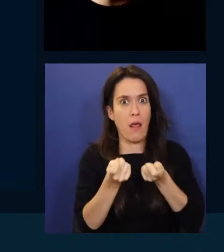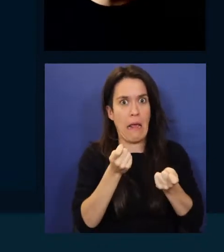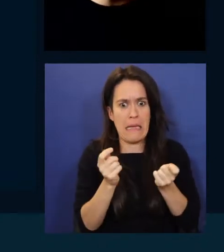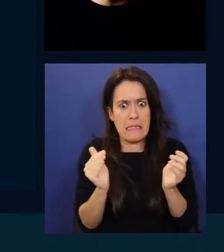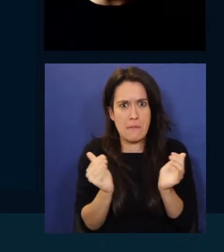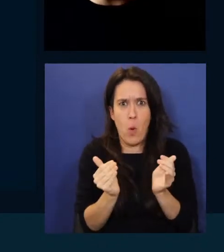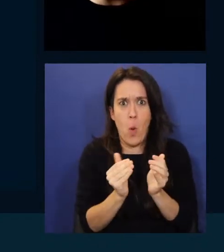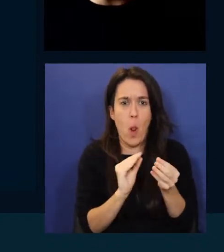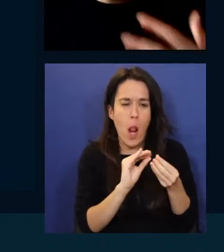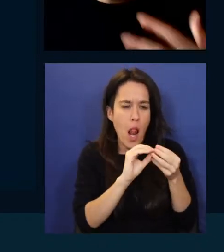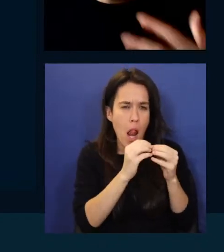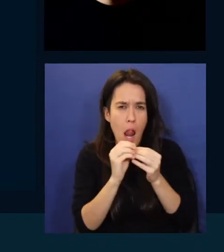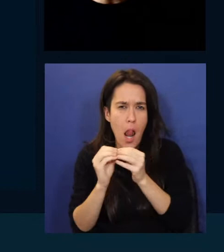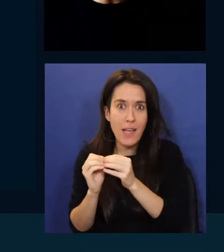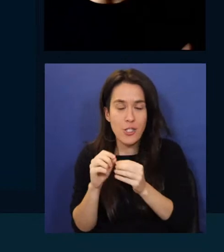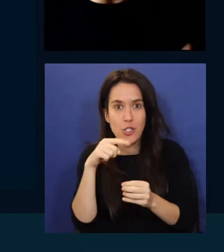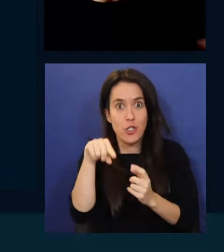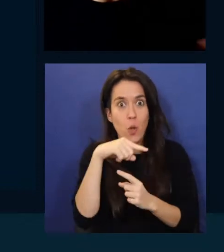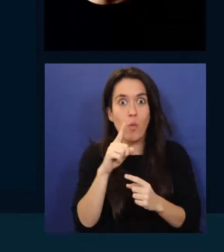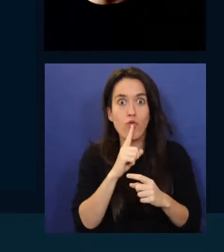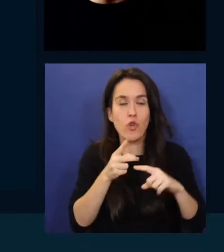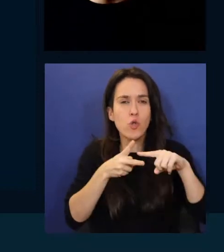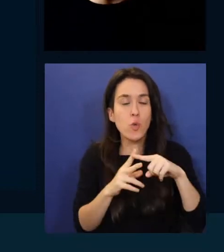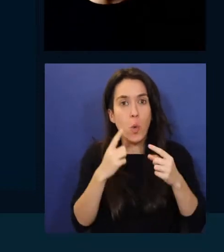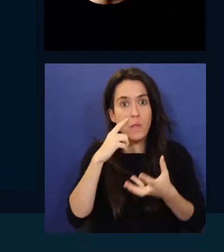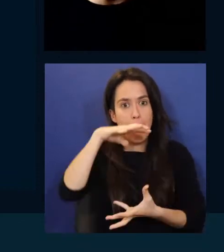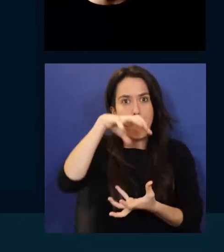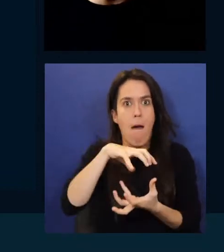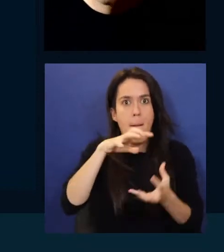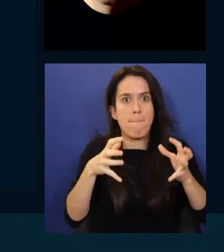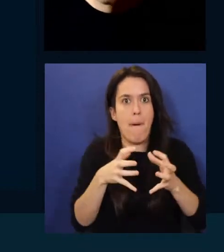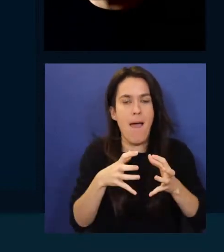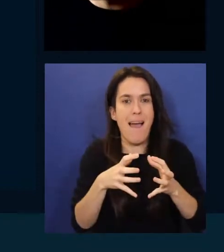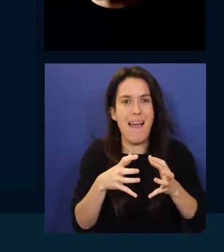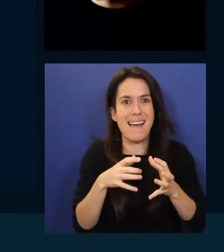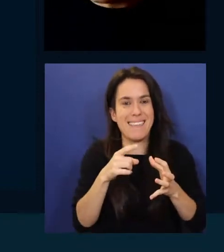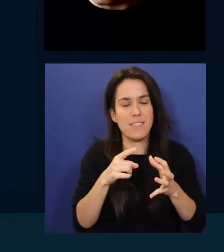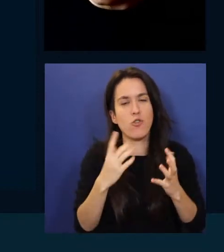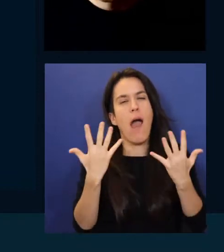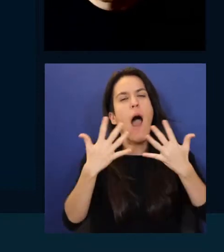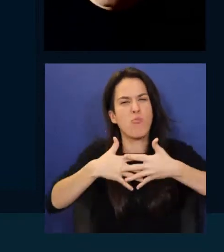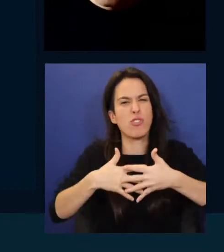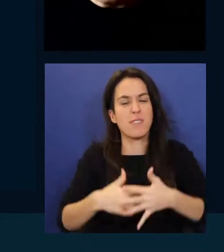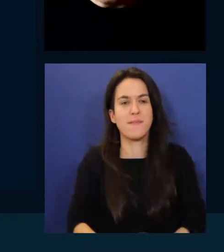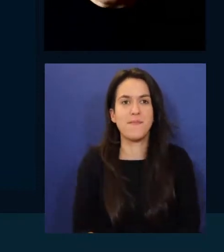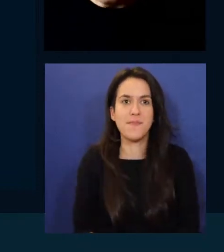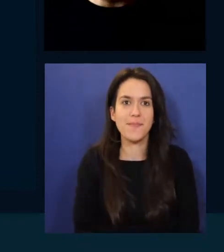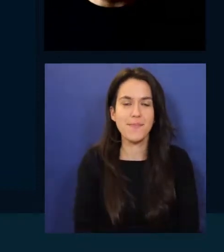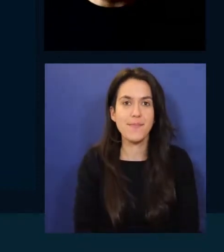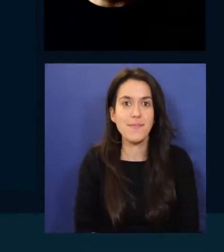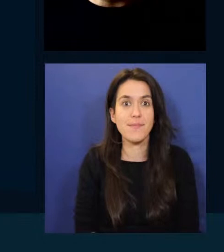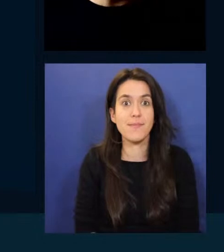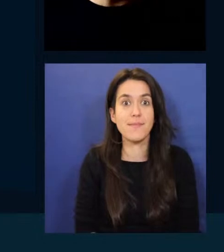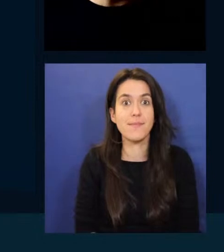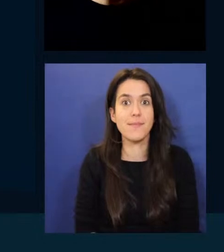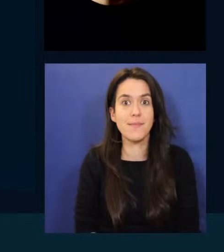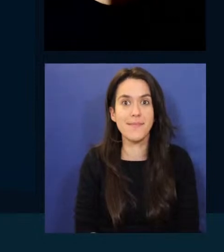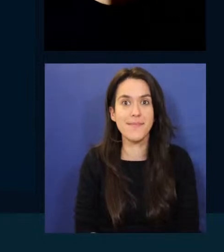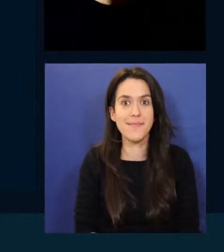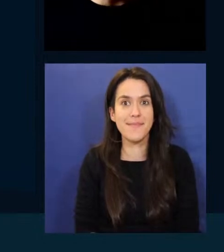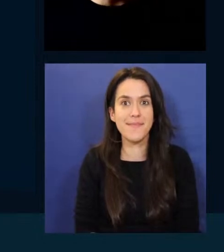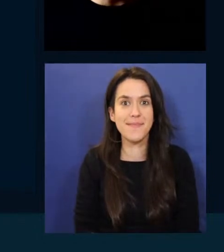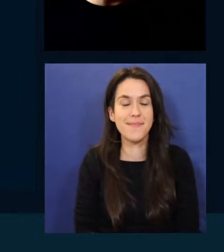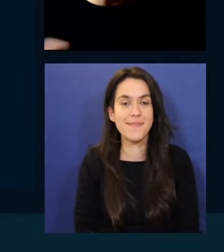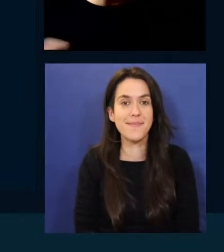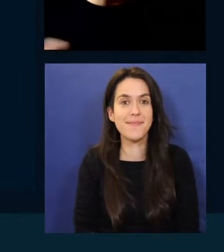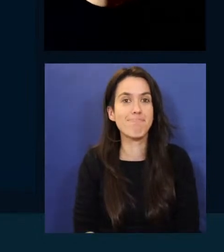build in a lot of tooling, and we package all of that as a part of Arc. So hybrid's key. And then, finally, it's interesting. A lot of the